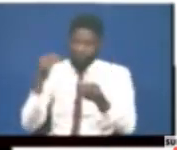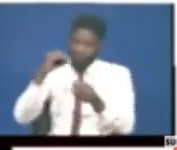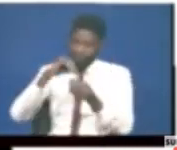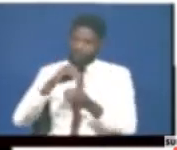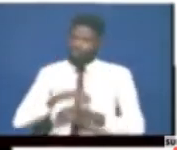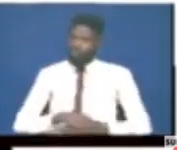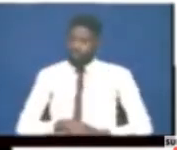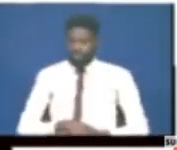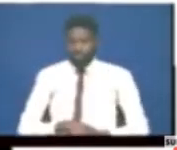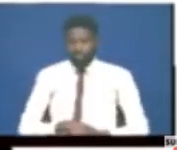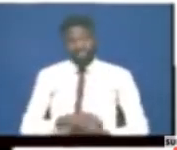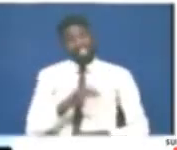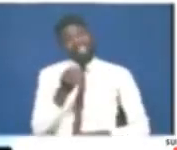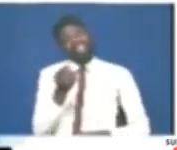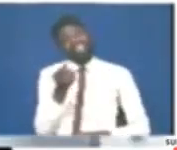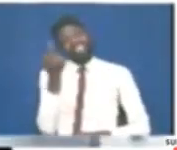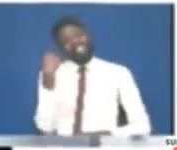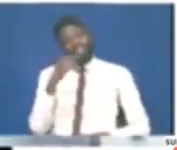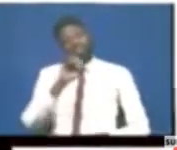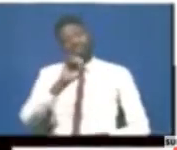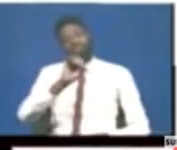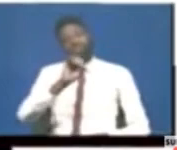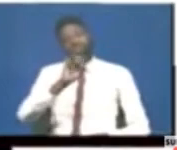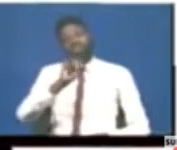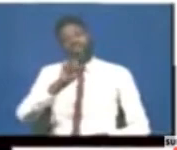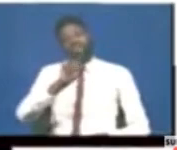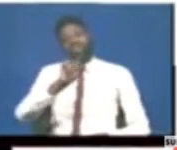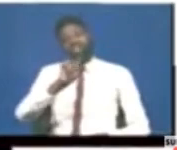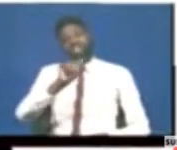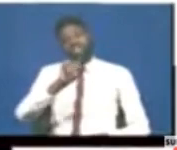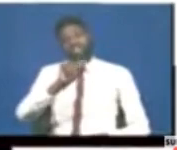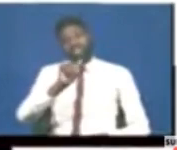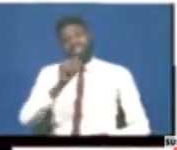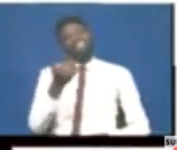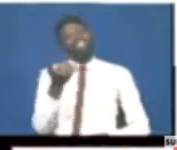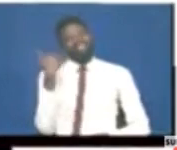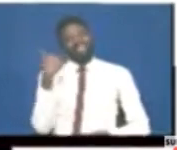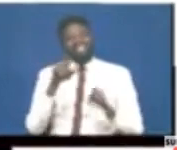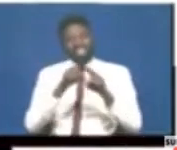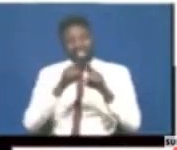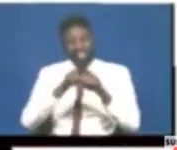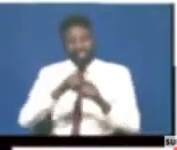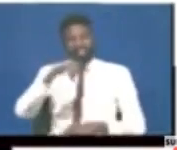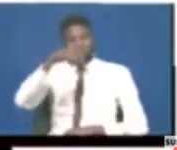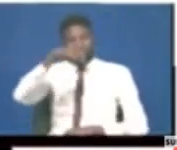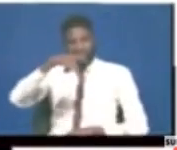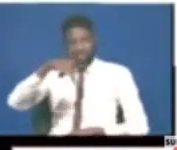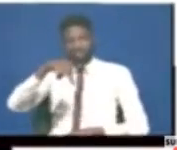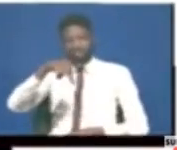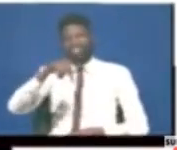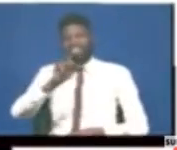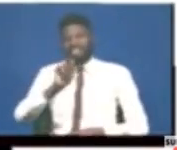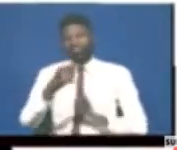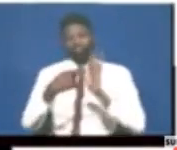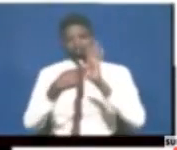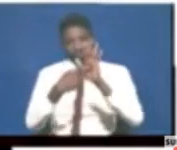Mr. Umtata yesterday presented us a PowerPoint to demonstrate that